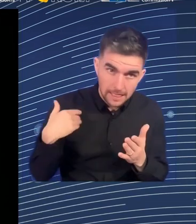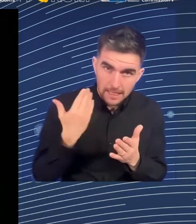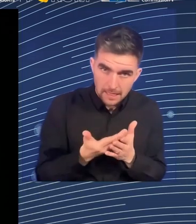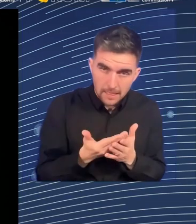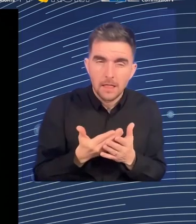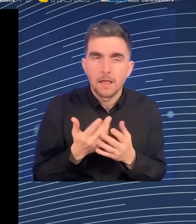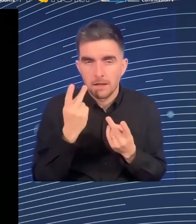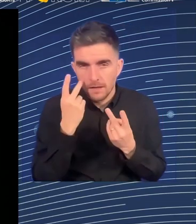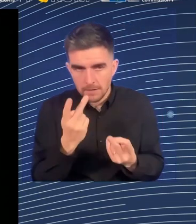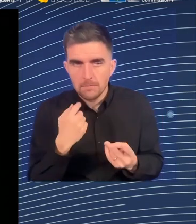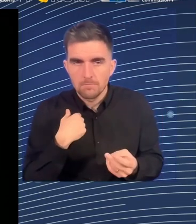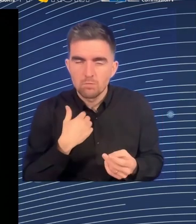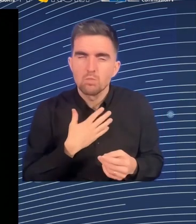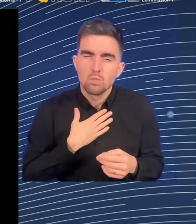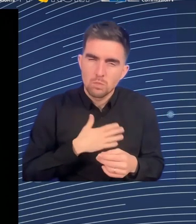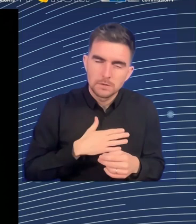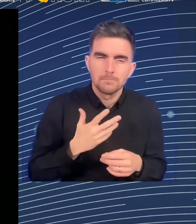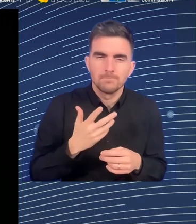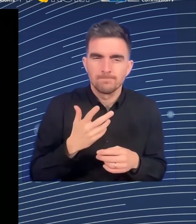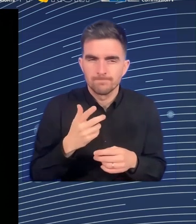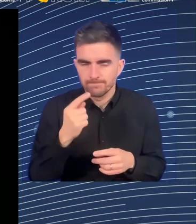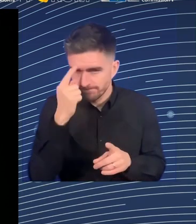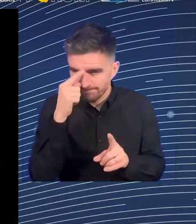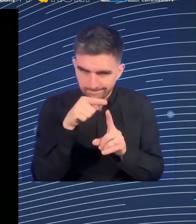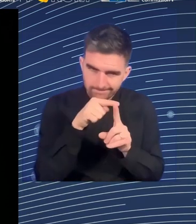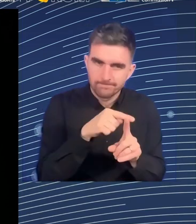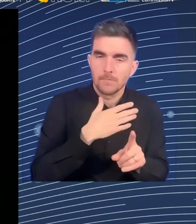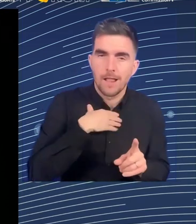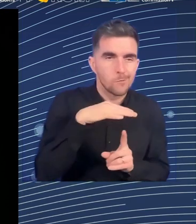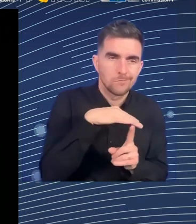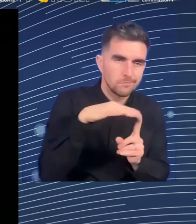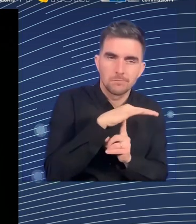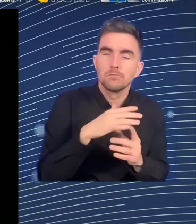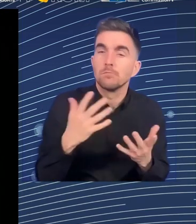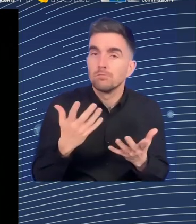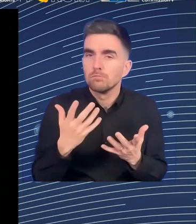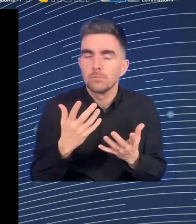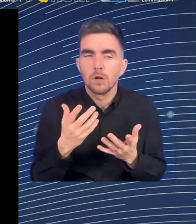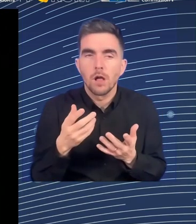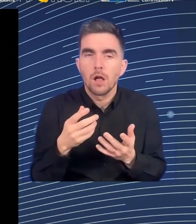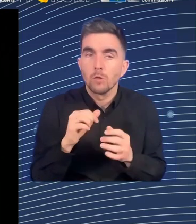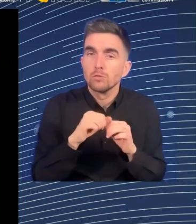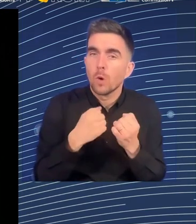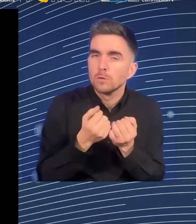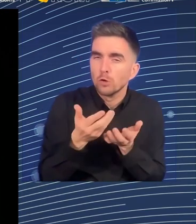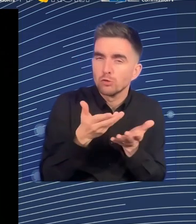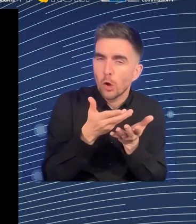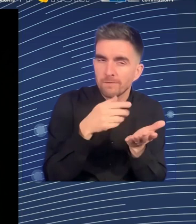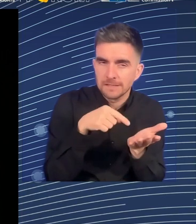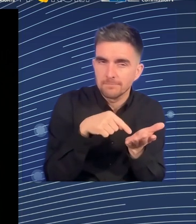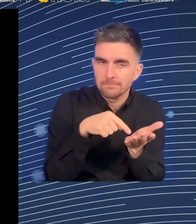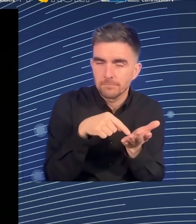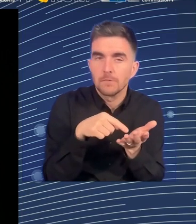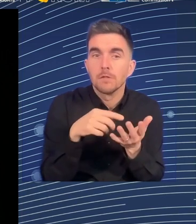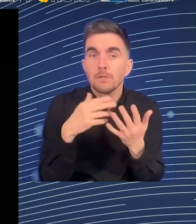Because I think if we want to really have a gender balanced economy, we also have to think how to increase gender participation in this sector as well. And I think a